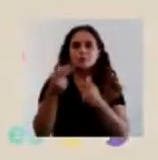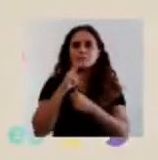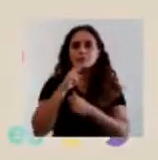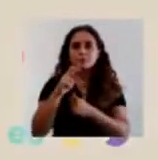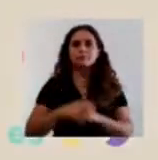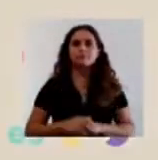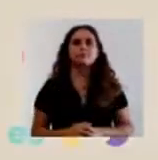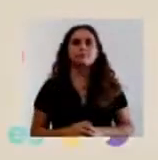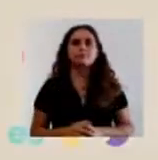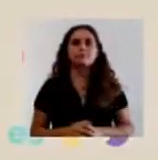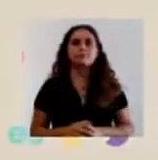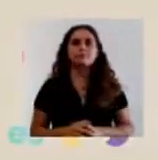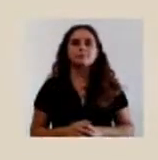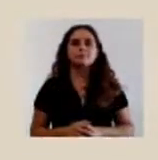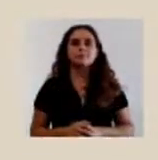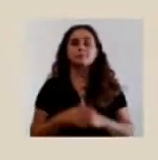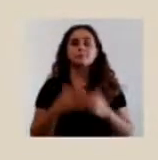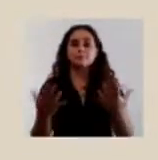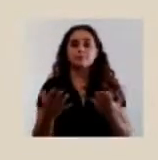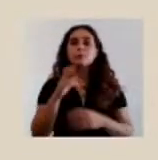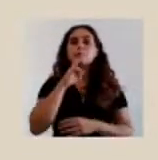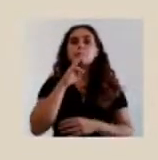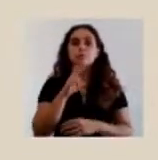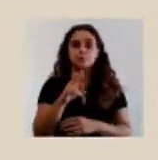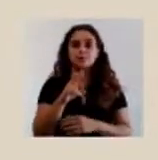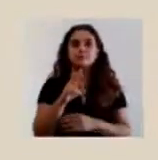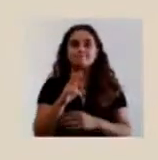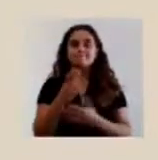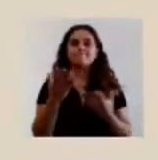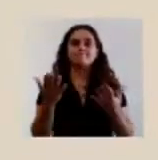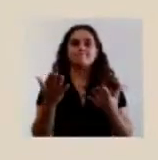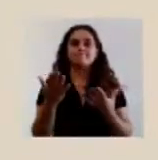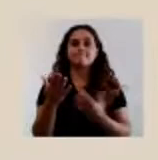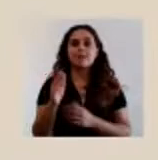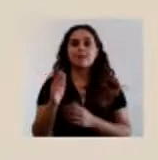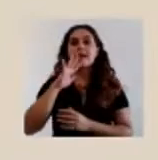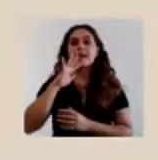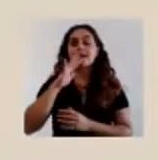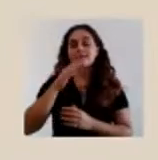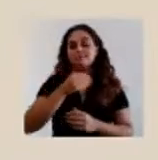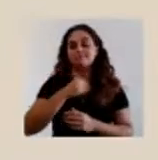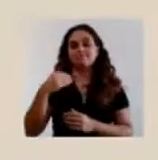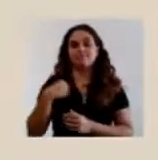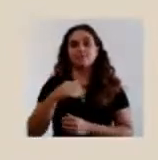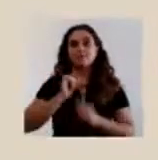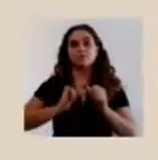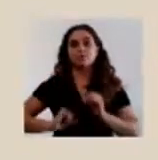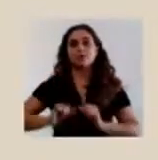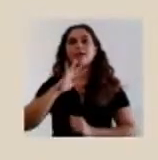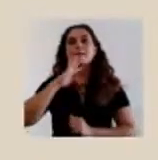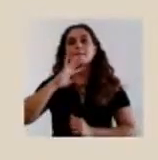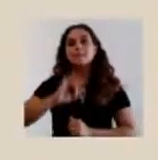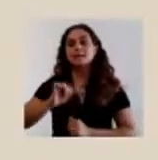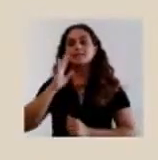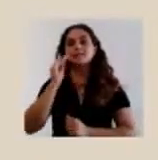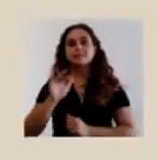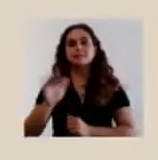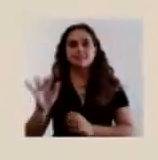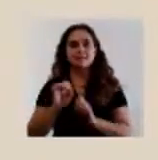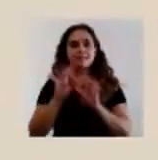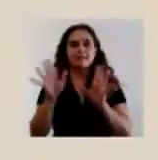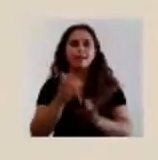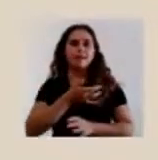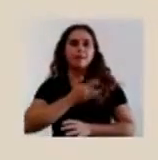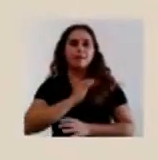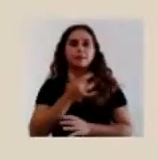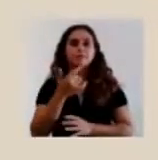answer. The answer is the surgeon is the boy's mother. Unlike Romance languages such